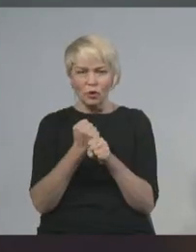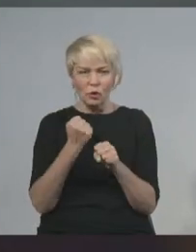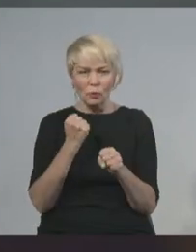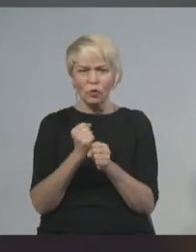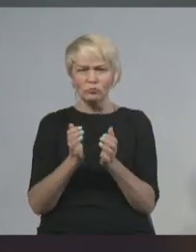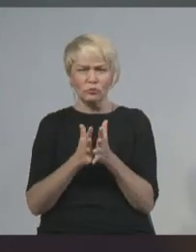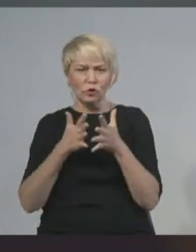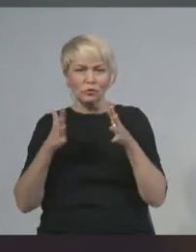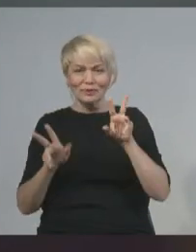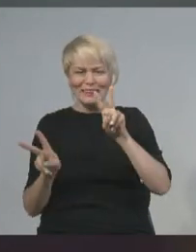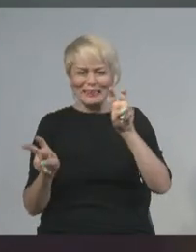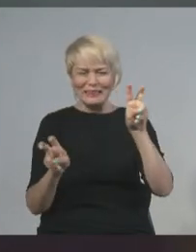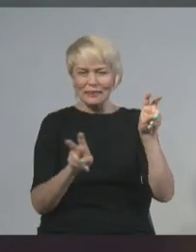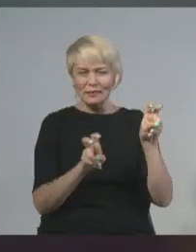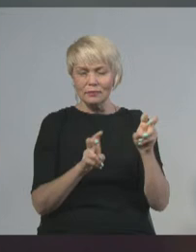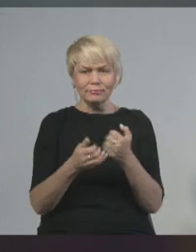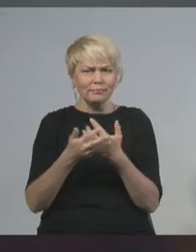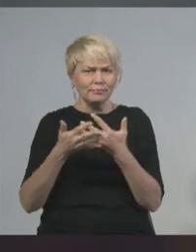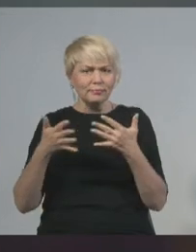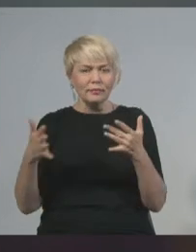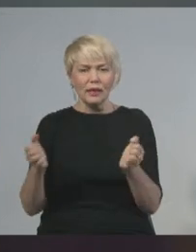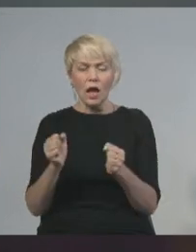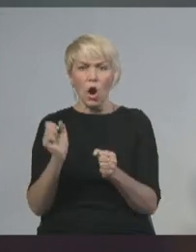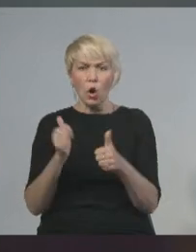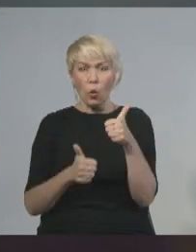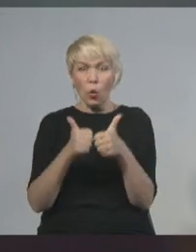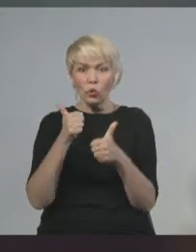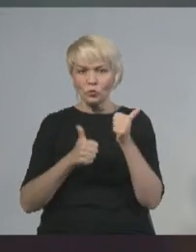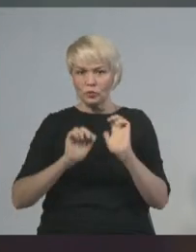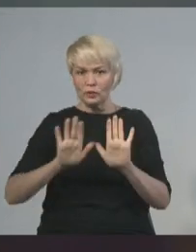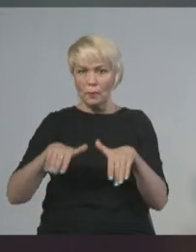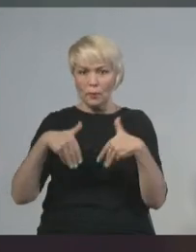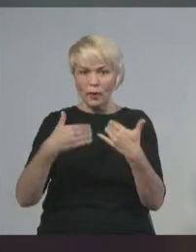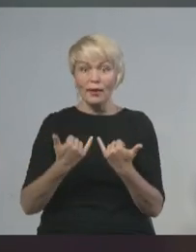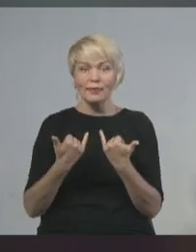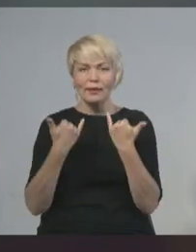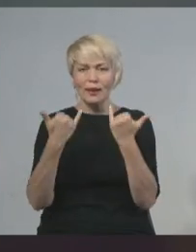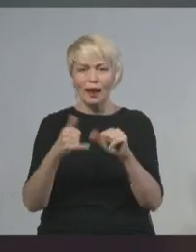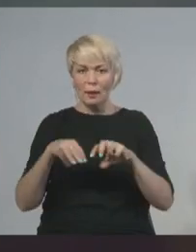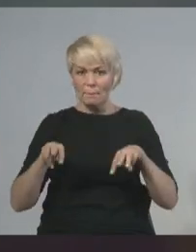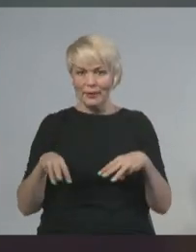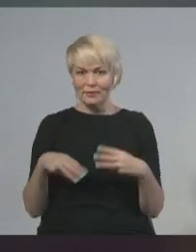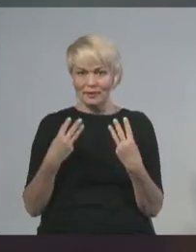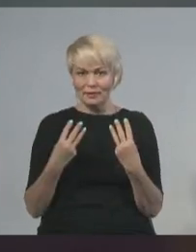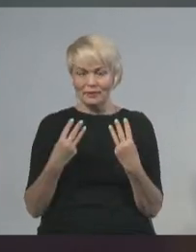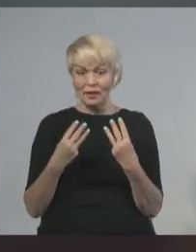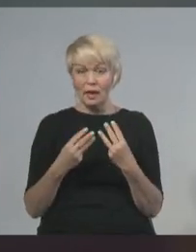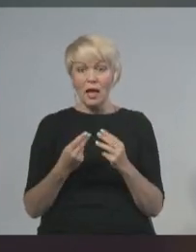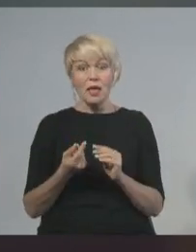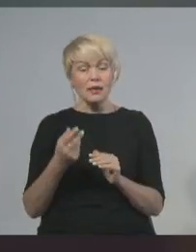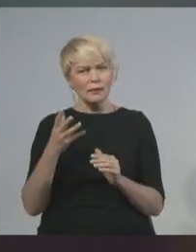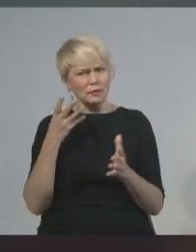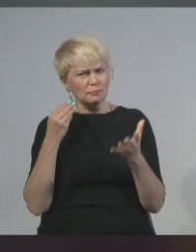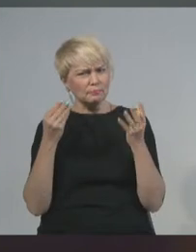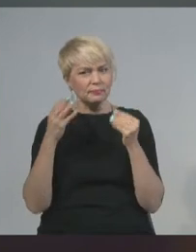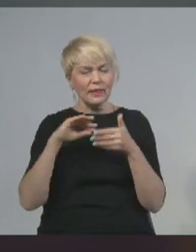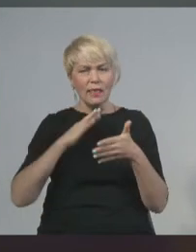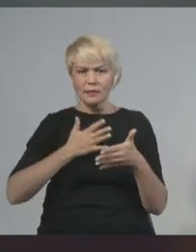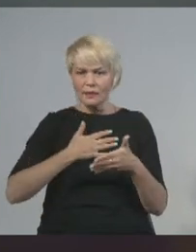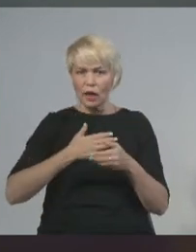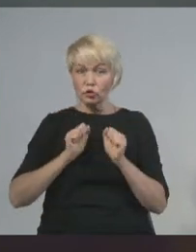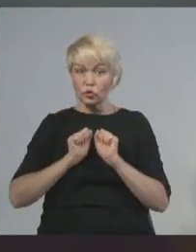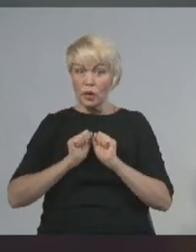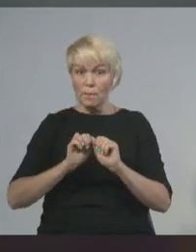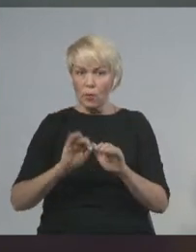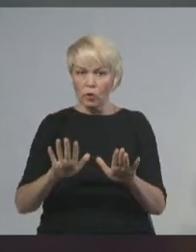extended their vectors of work and their topics and tender propositions for media so in judging